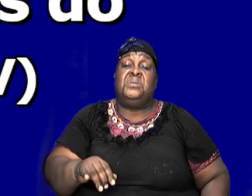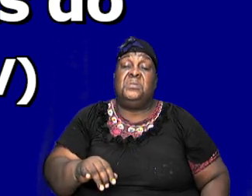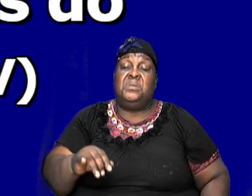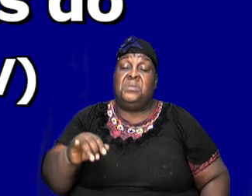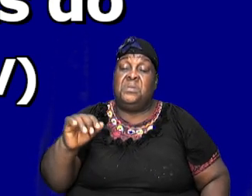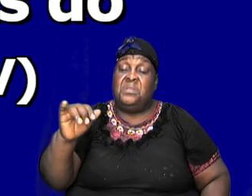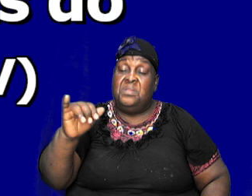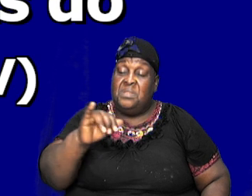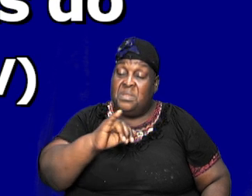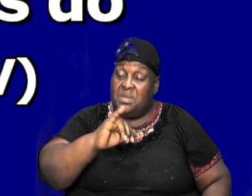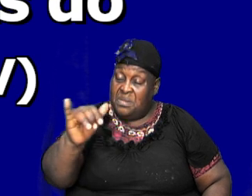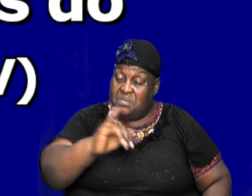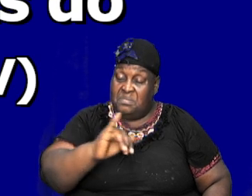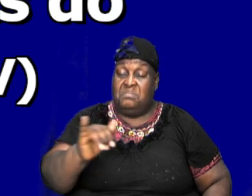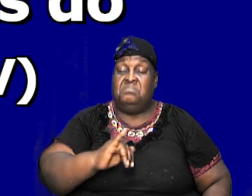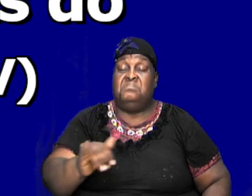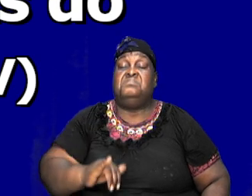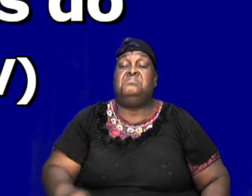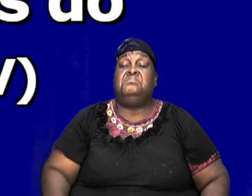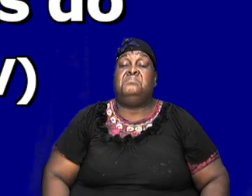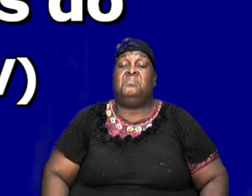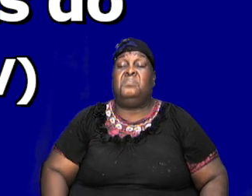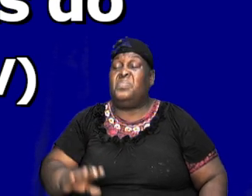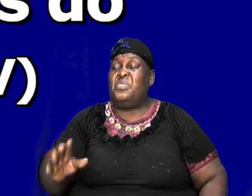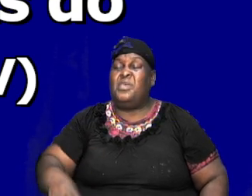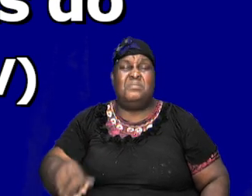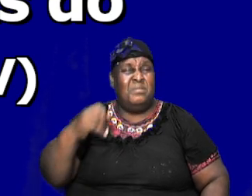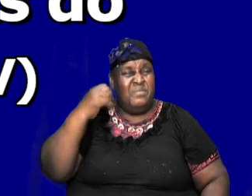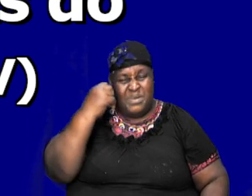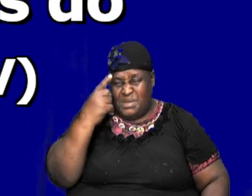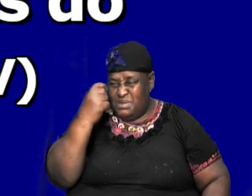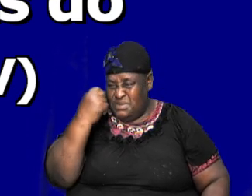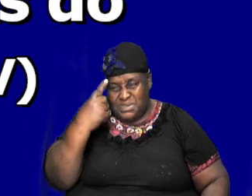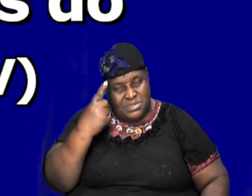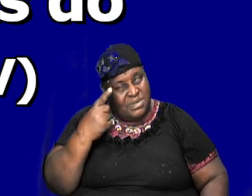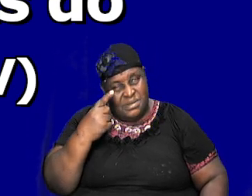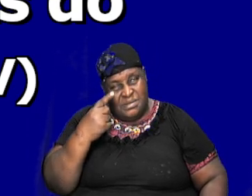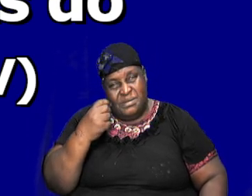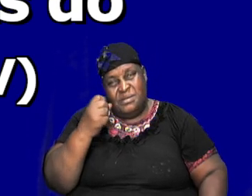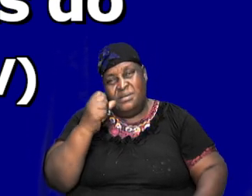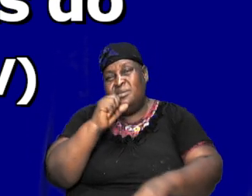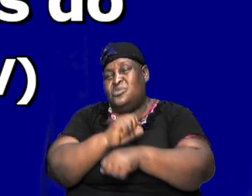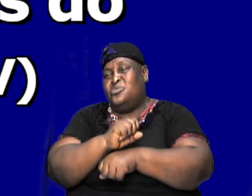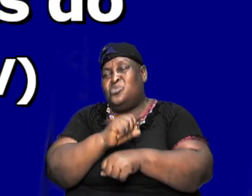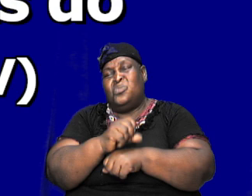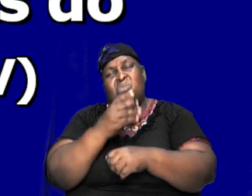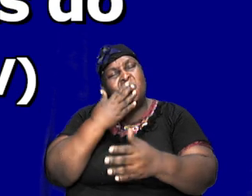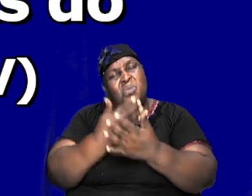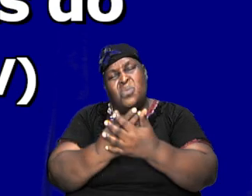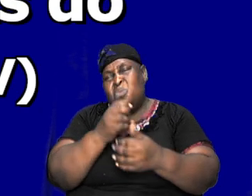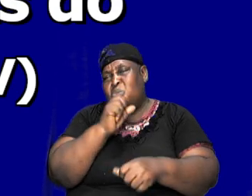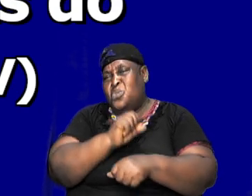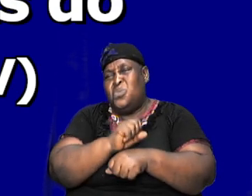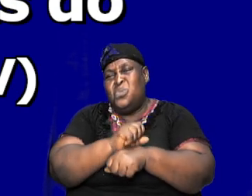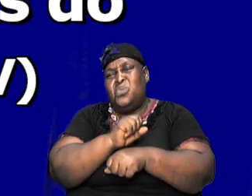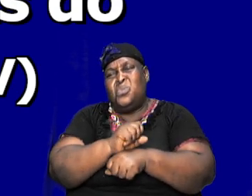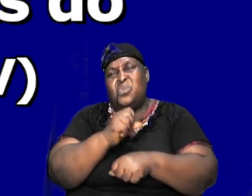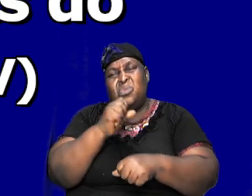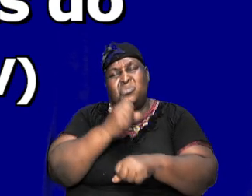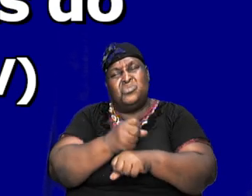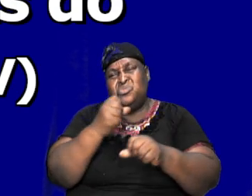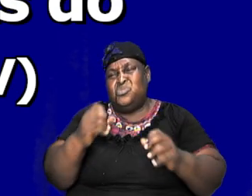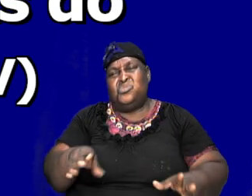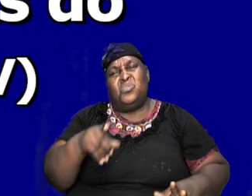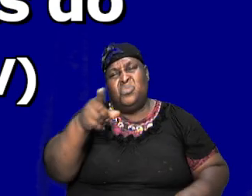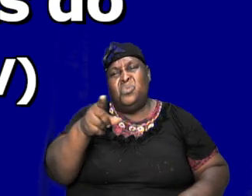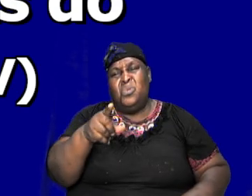God. Right? But they didn't understand. And they said, well, for good work we stone you not. You know? But for you